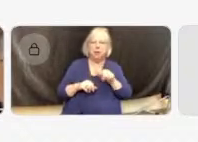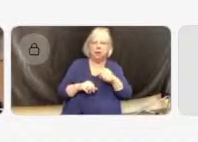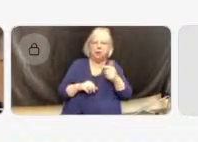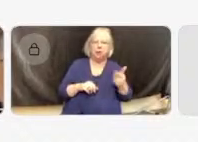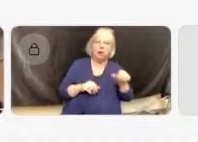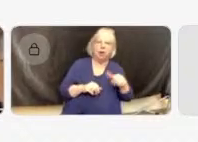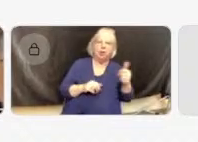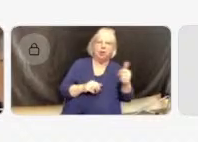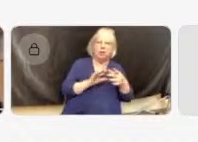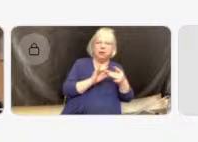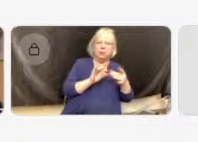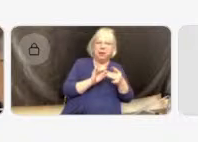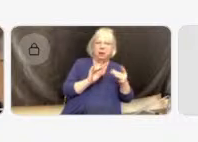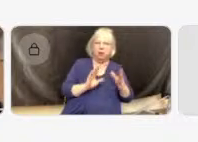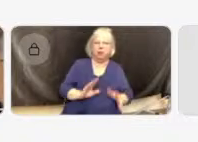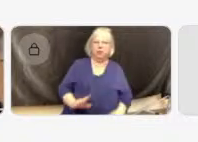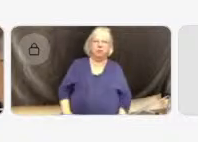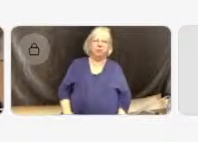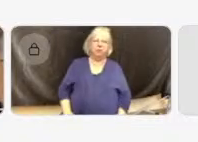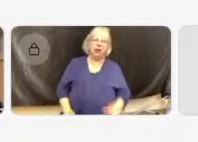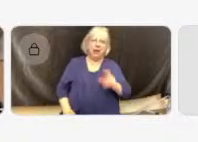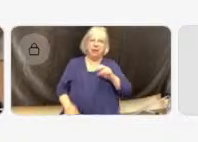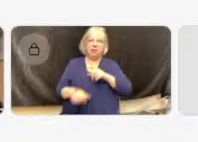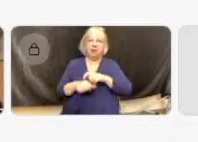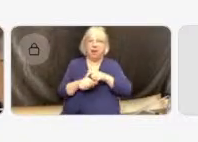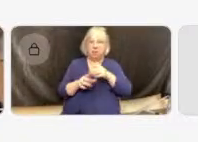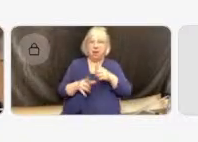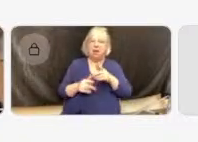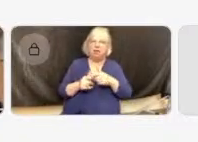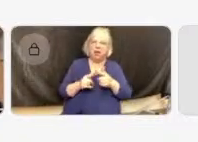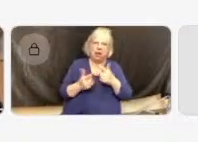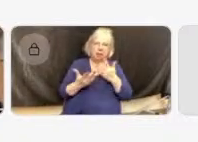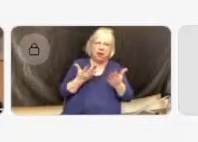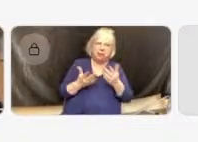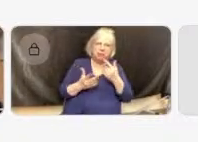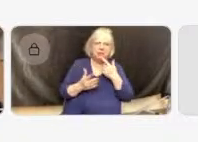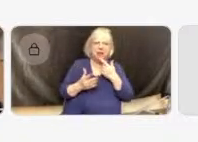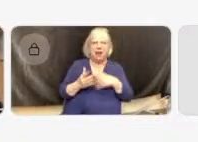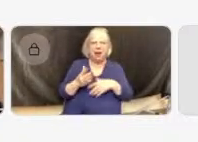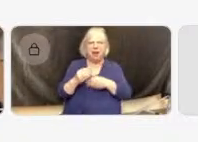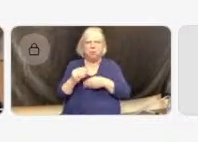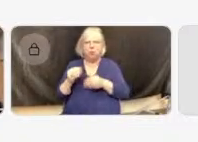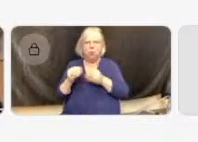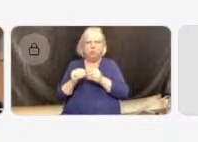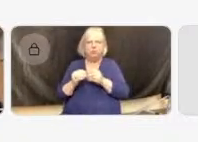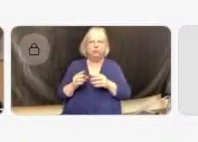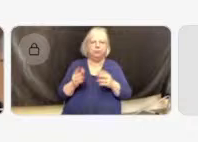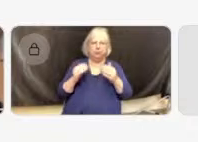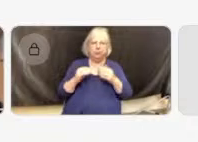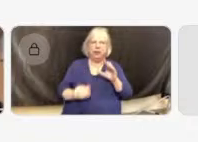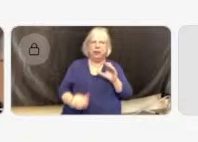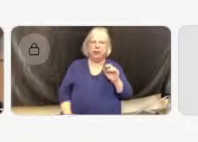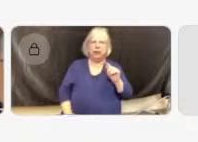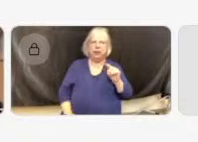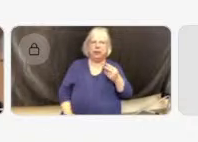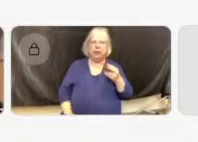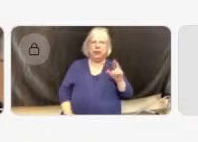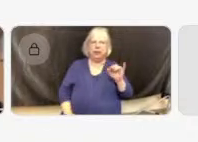bring a couple of other points. Thank you. Catherine Renee DeLapp.